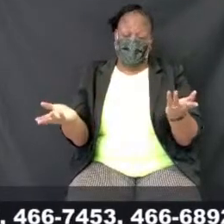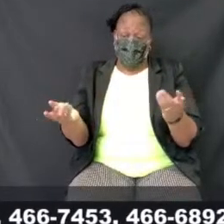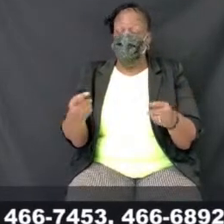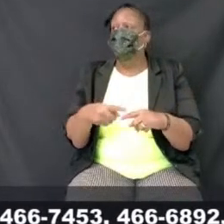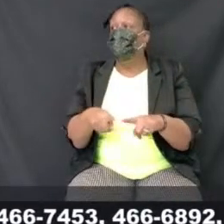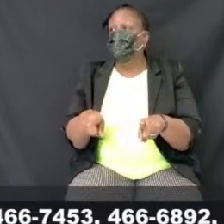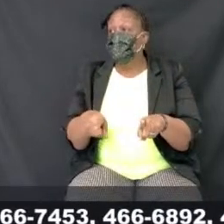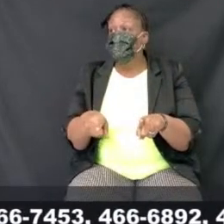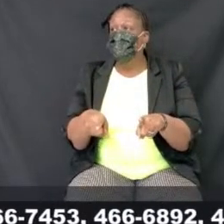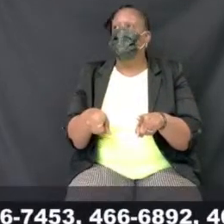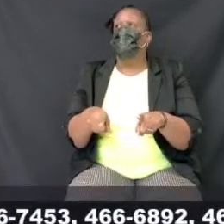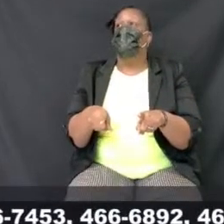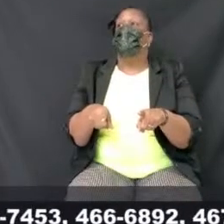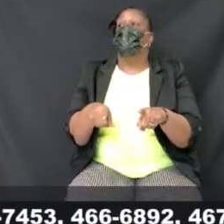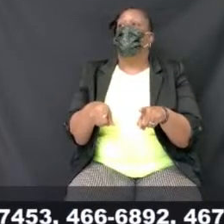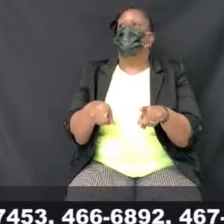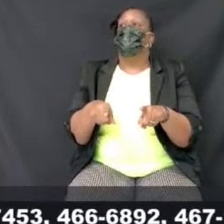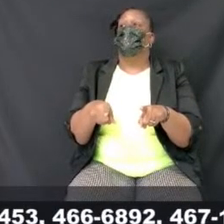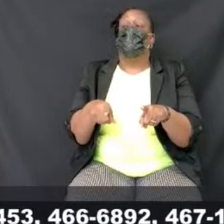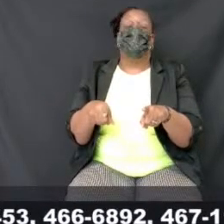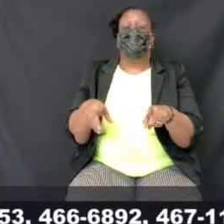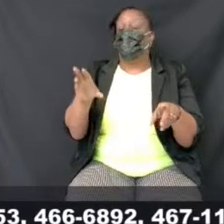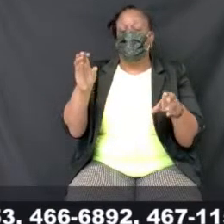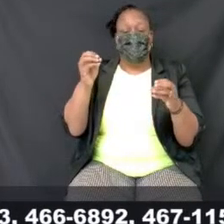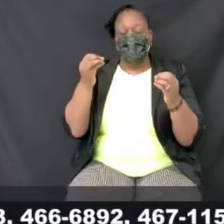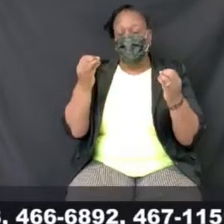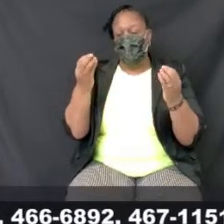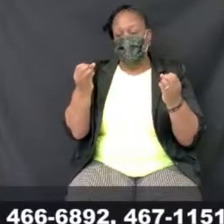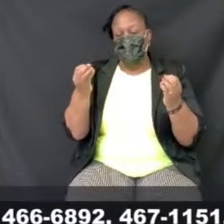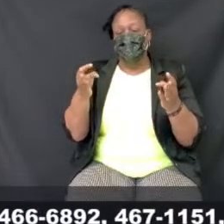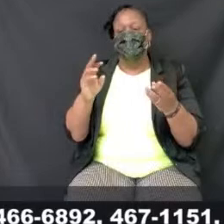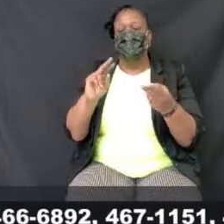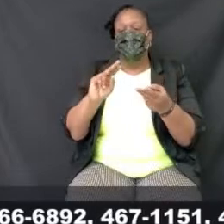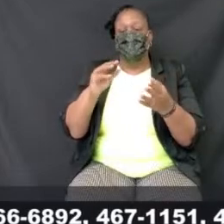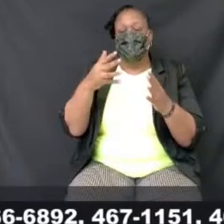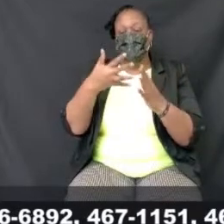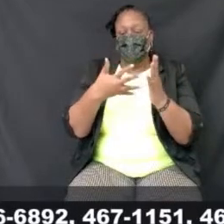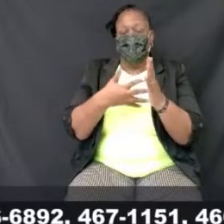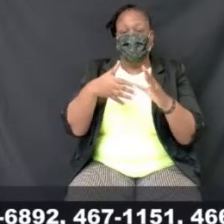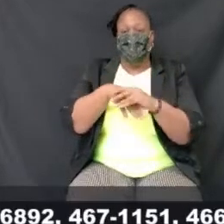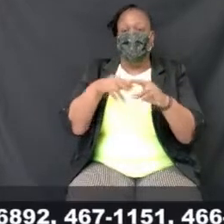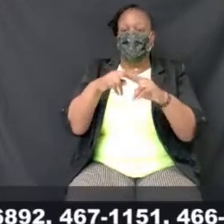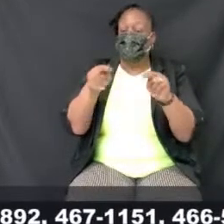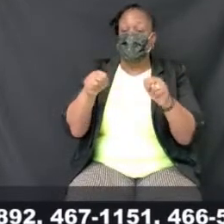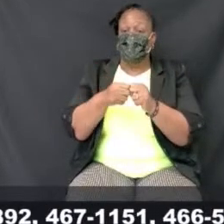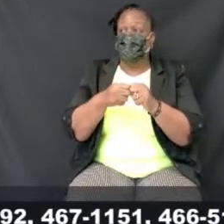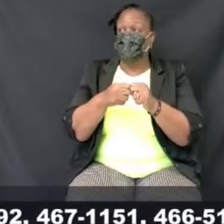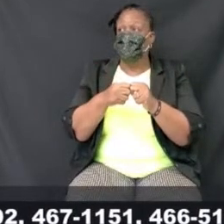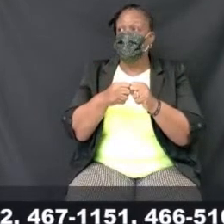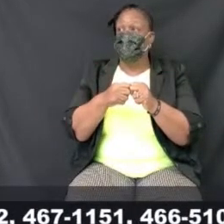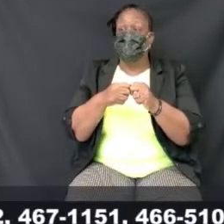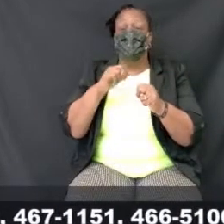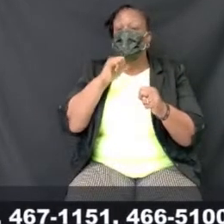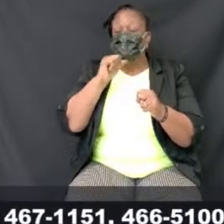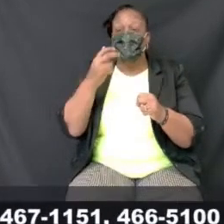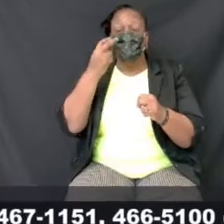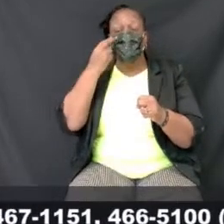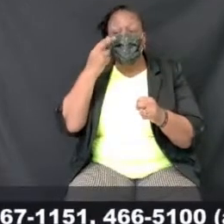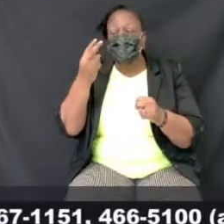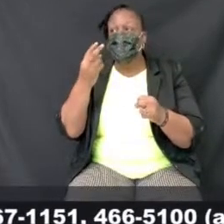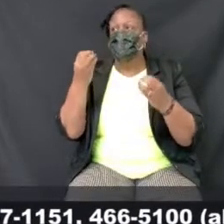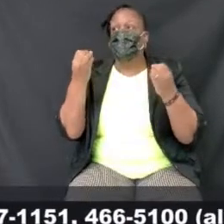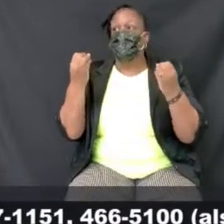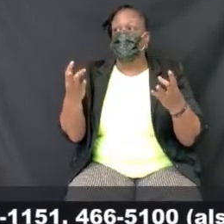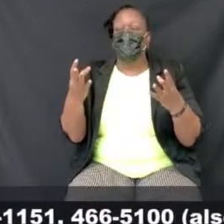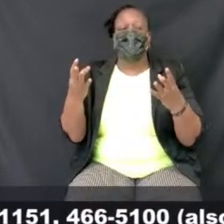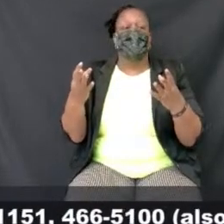However, although there was no widespread testing being done in Nevis, we did not see an overwhelming